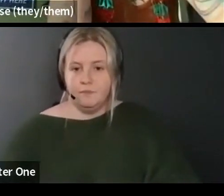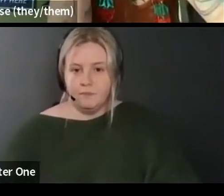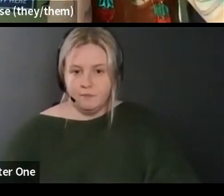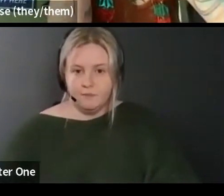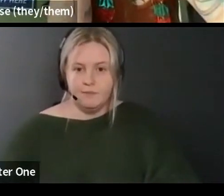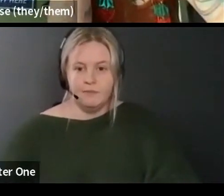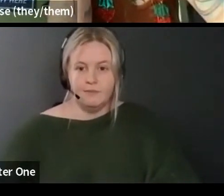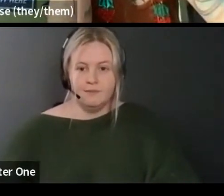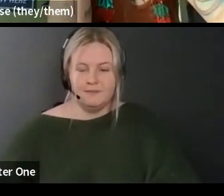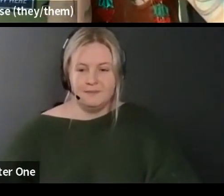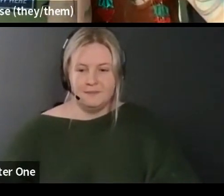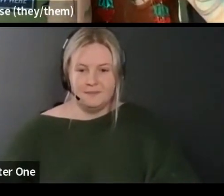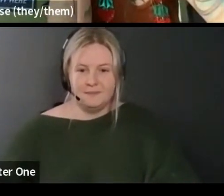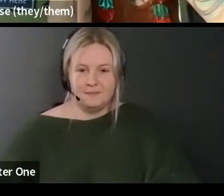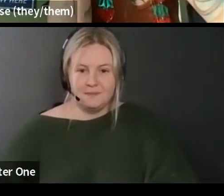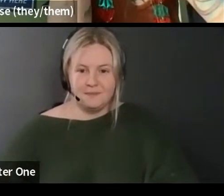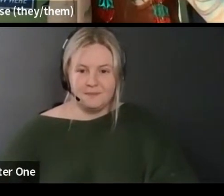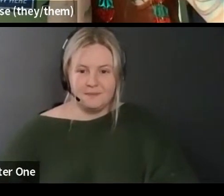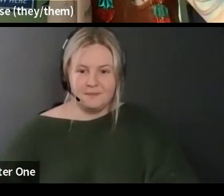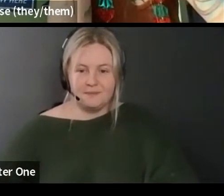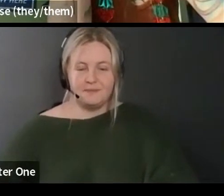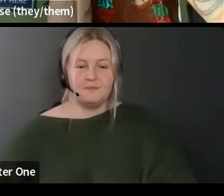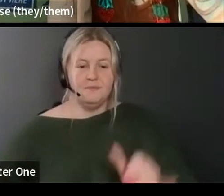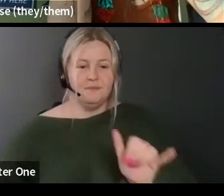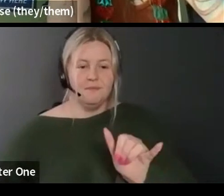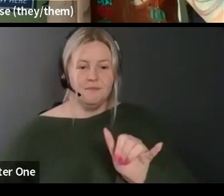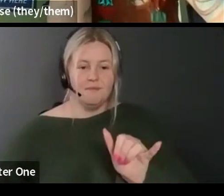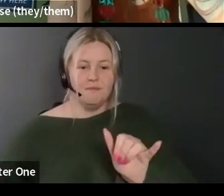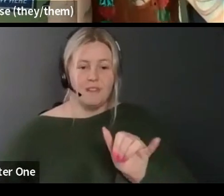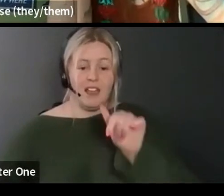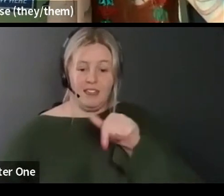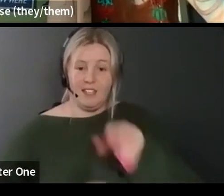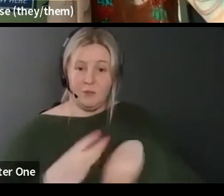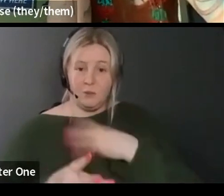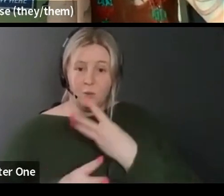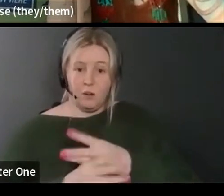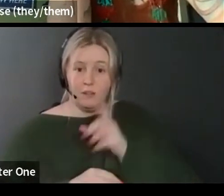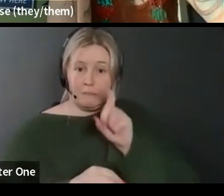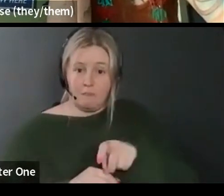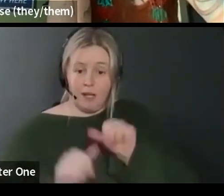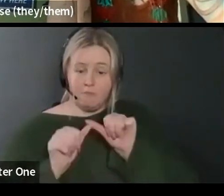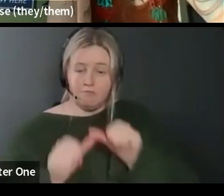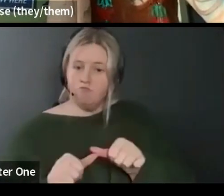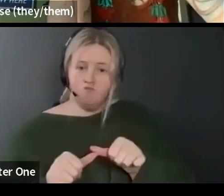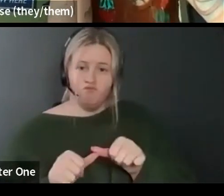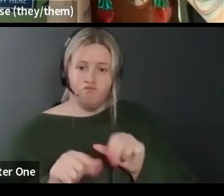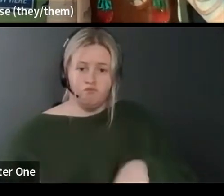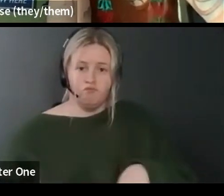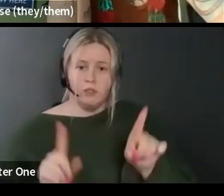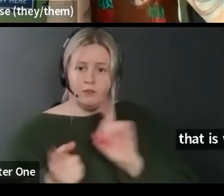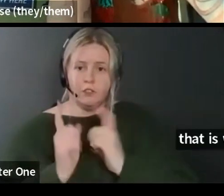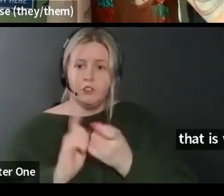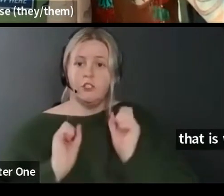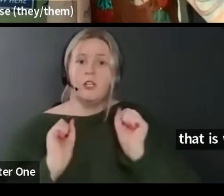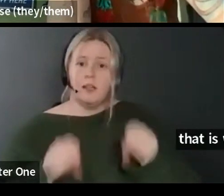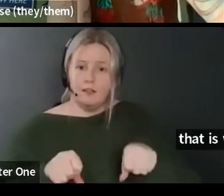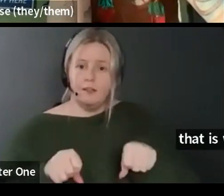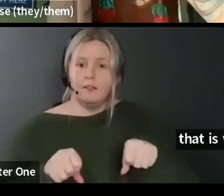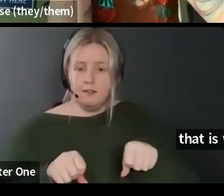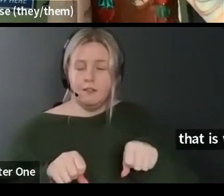but a different, I just want to say like a different word is possible, you know. The only possibility is what we think is possible in our